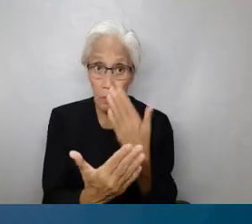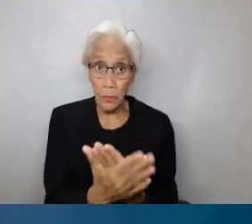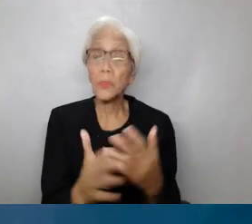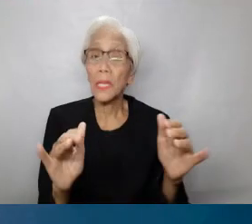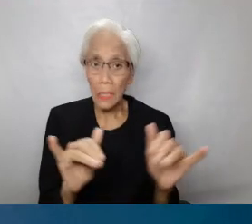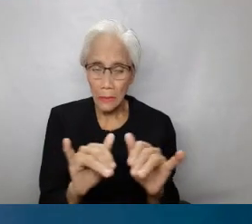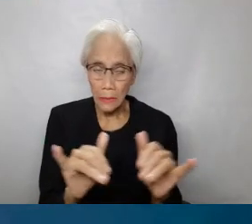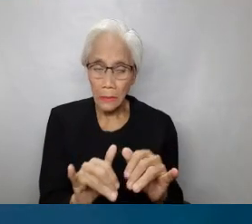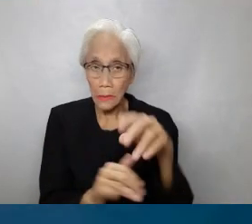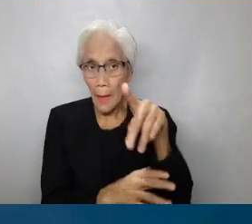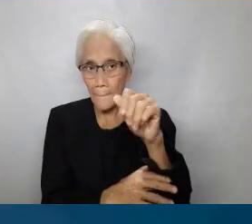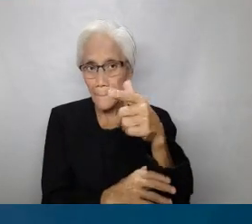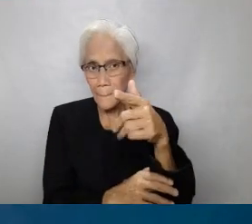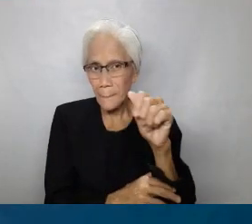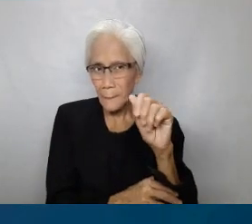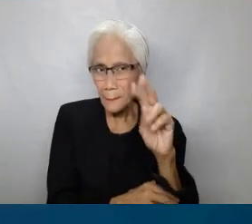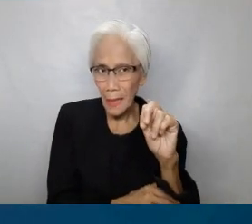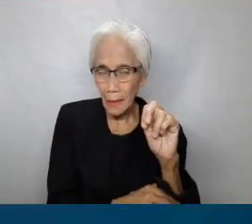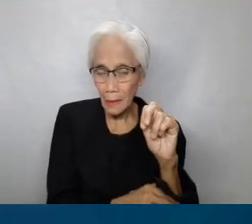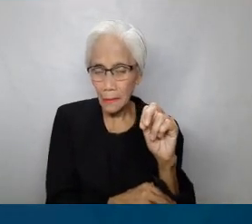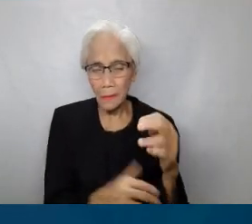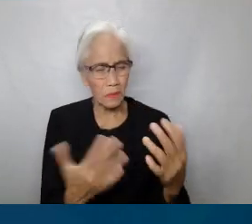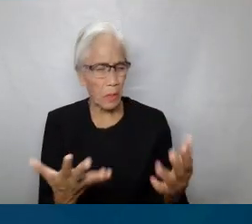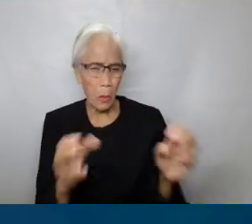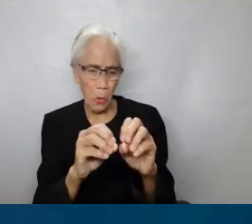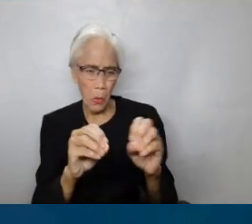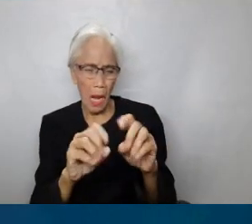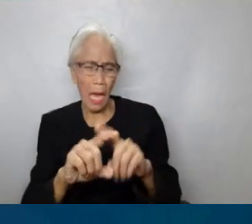are only as good as the pagan